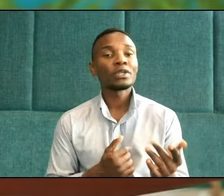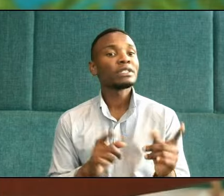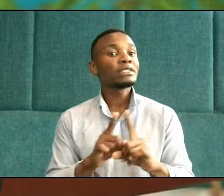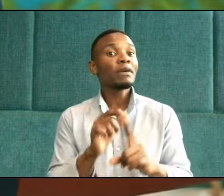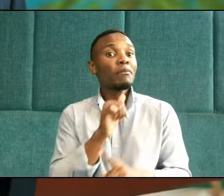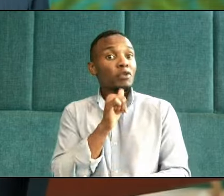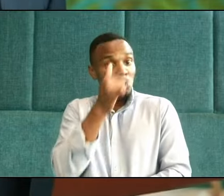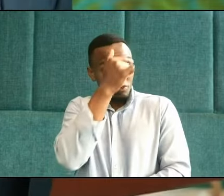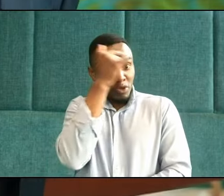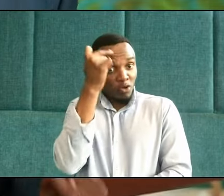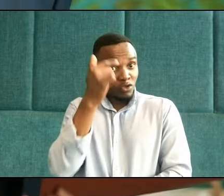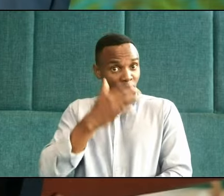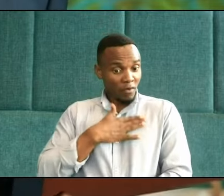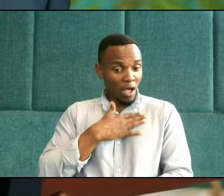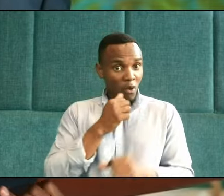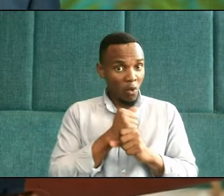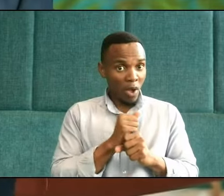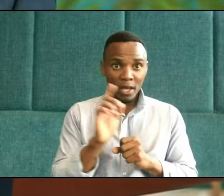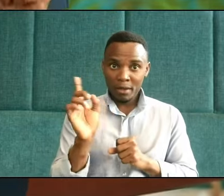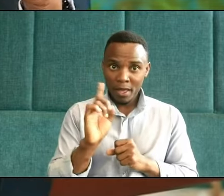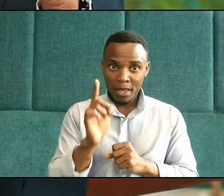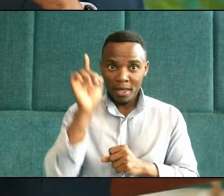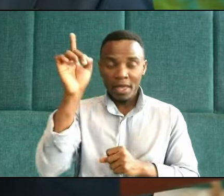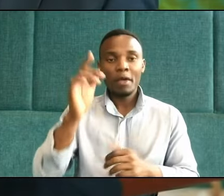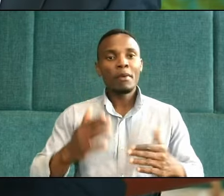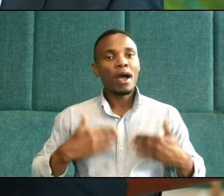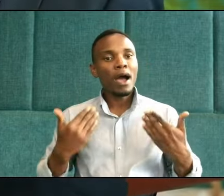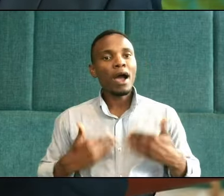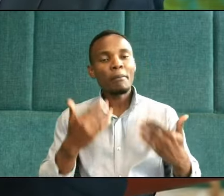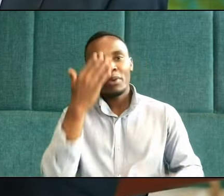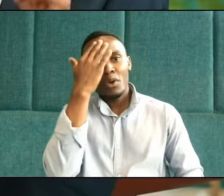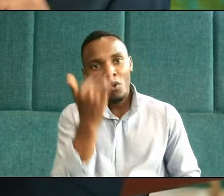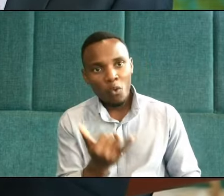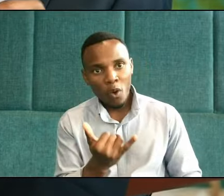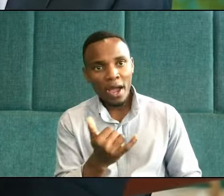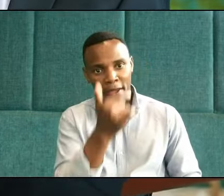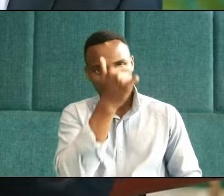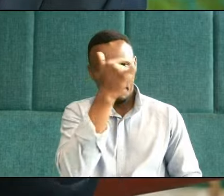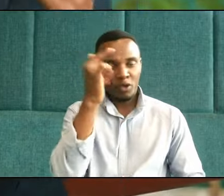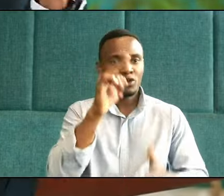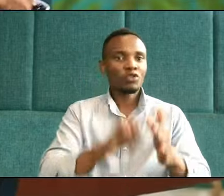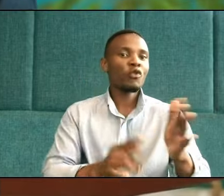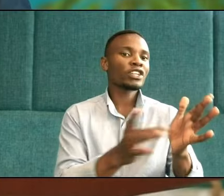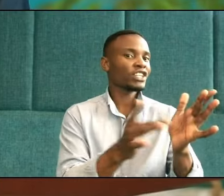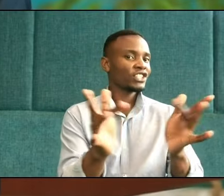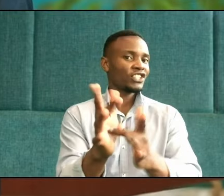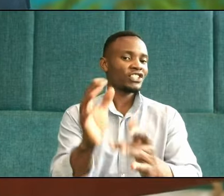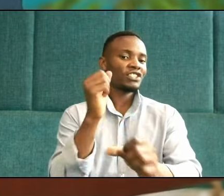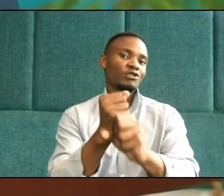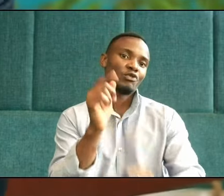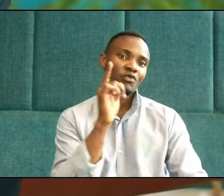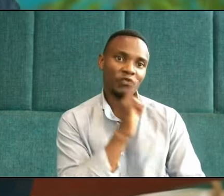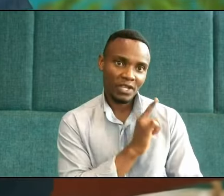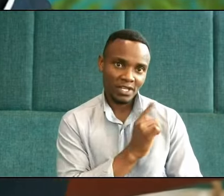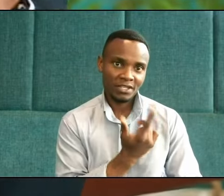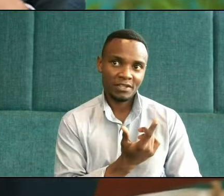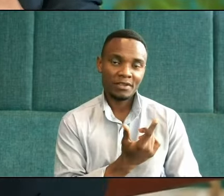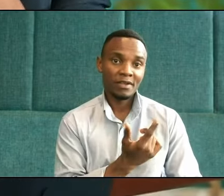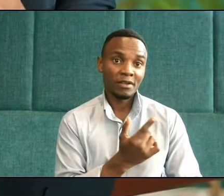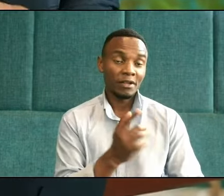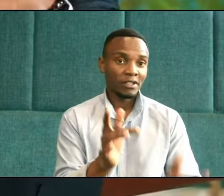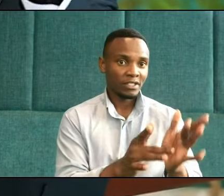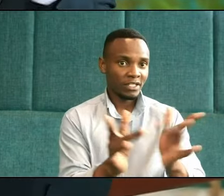us because of what we do, he's happy with us because of what Christ has done,